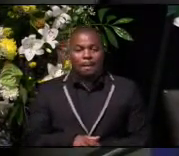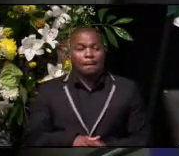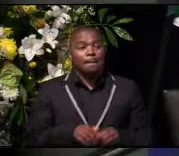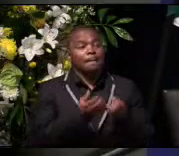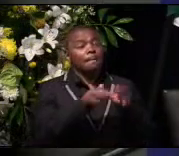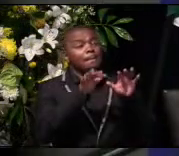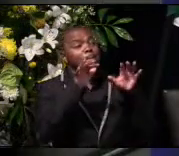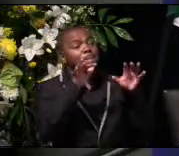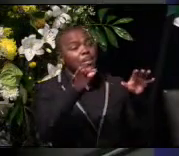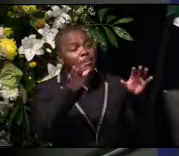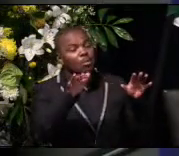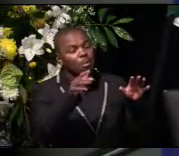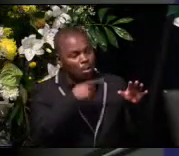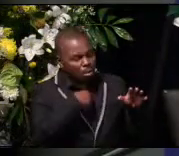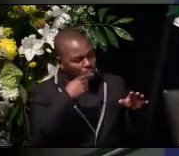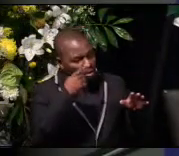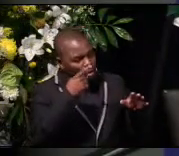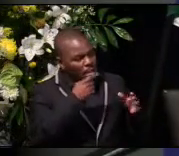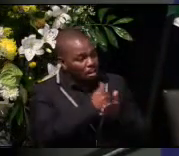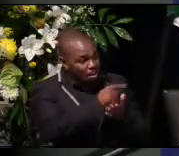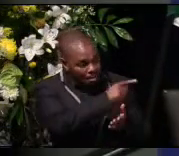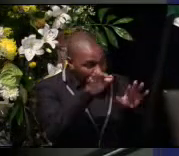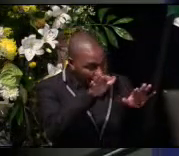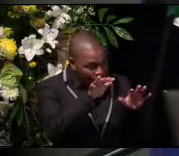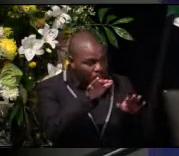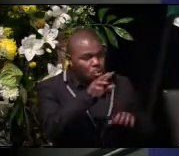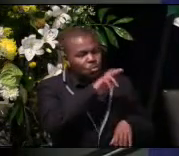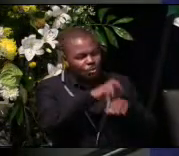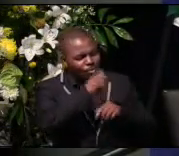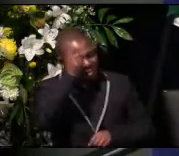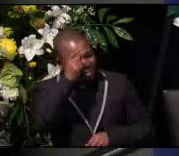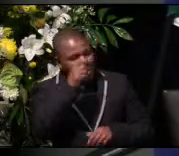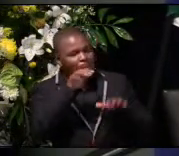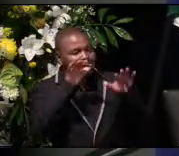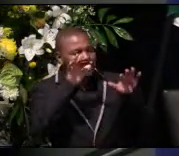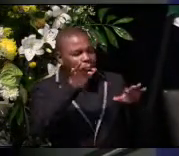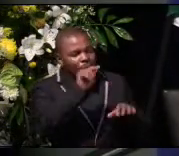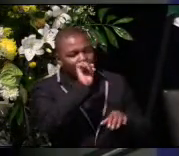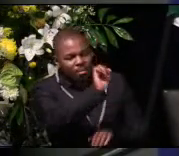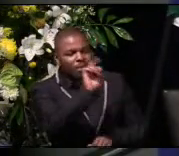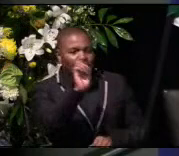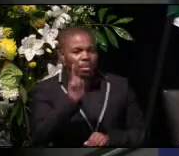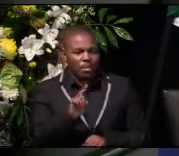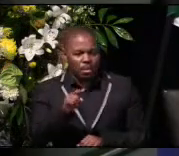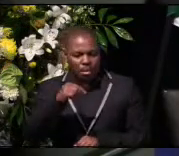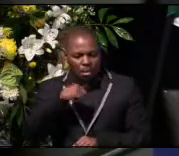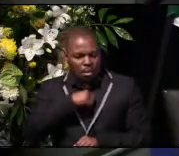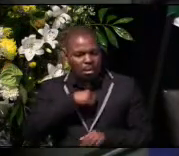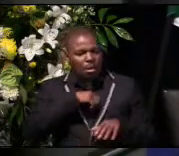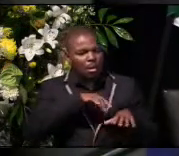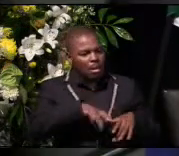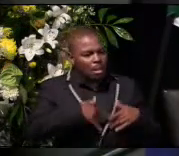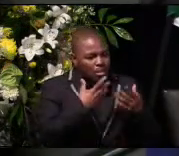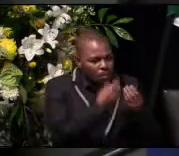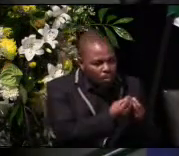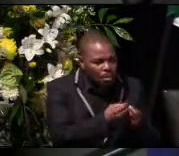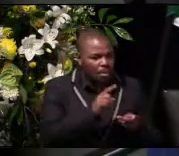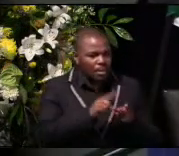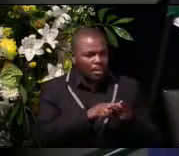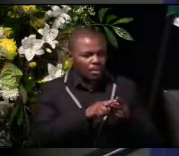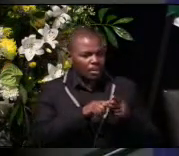of the people you have to understand the problems of the people you you can't you might live with amongst them be with them